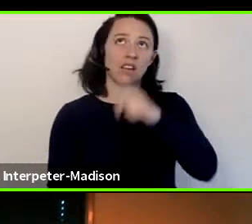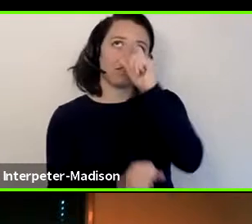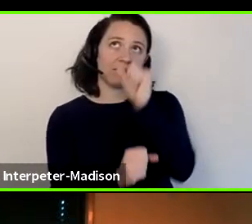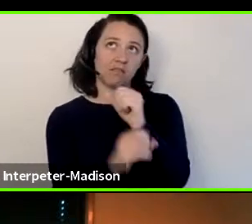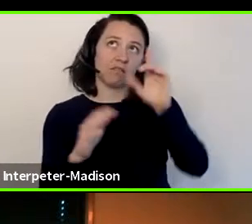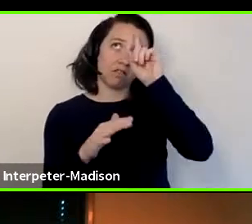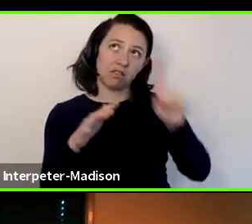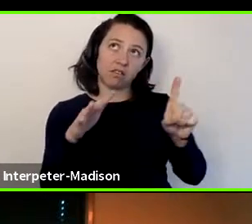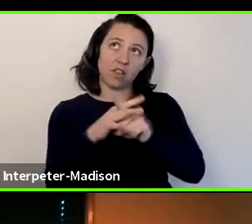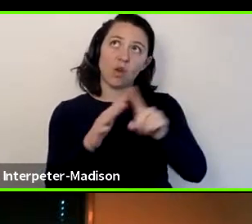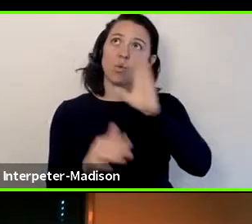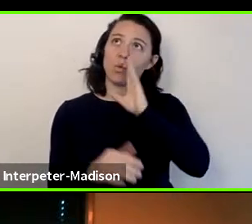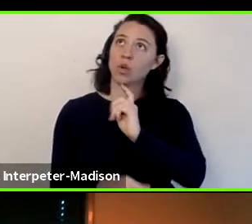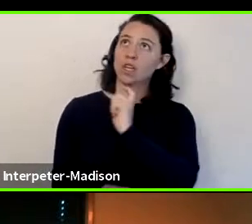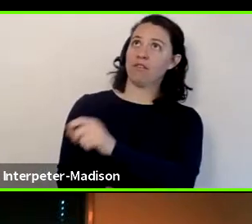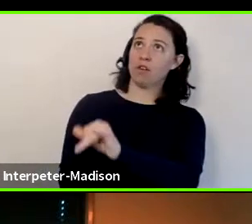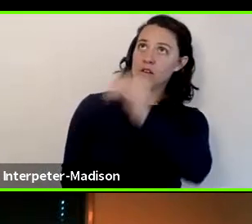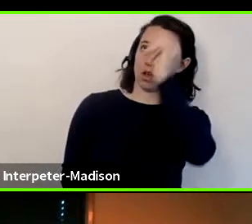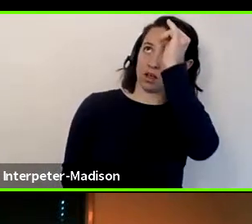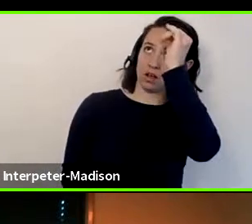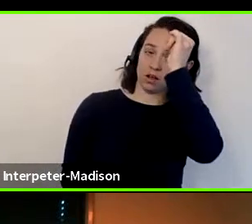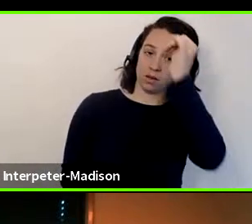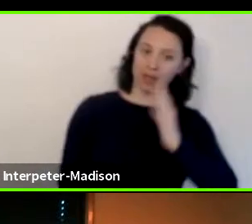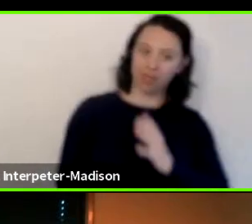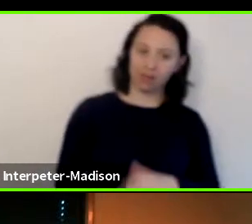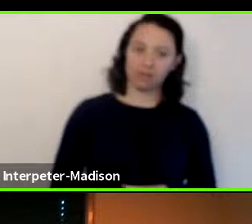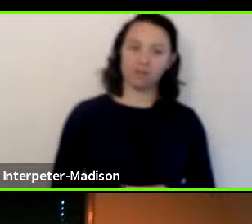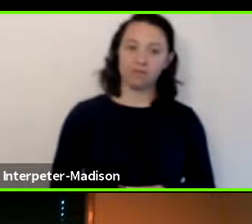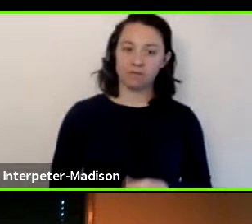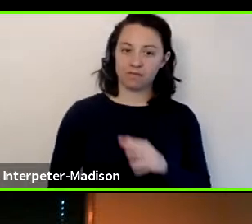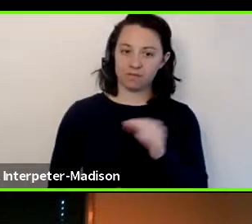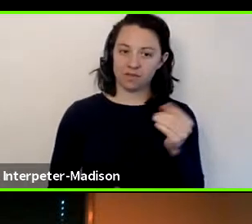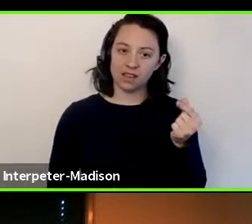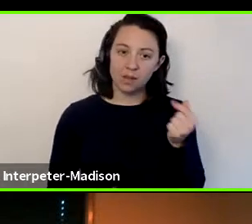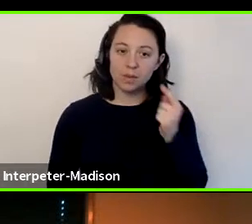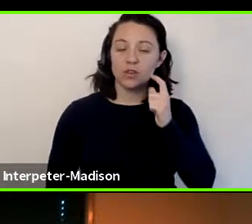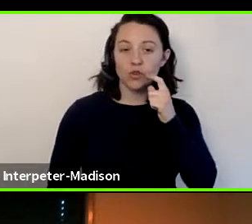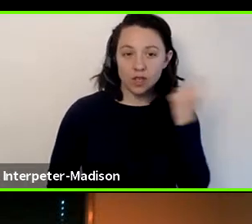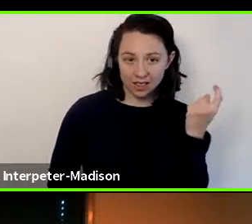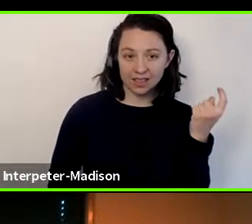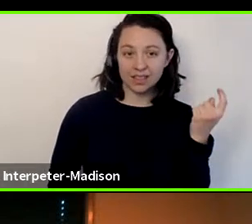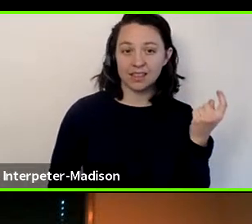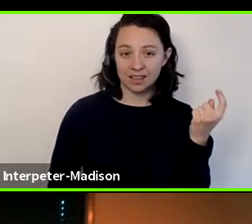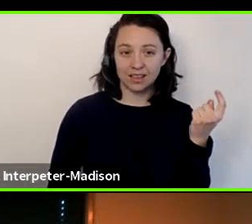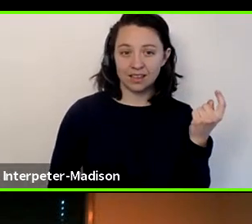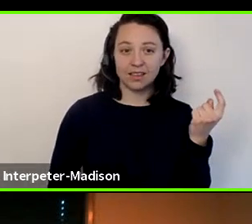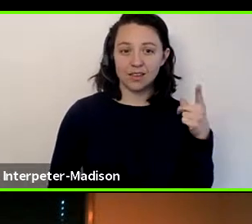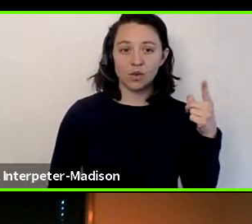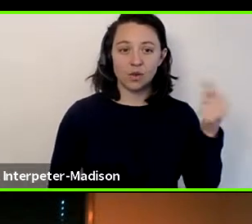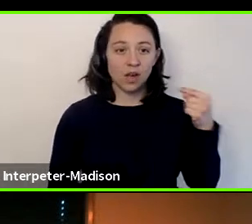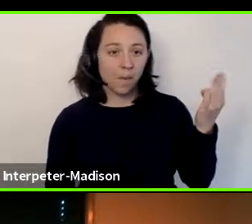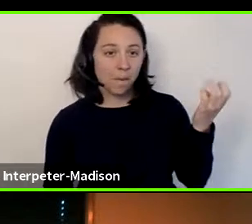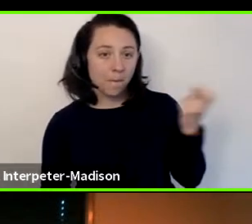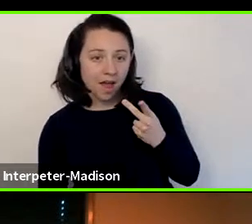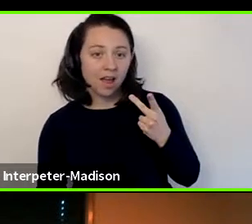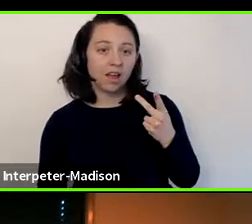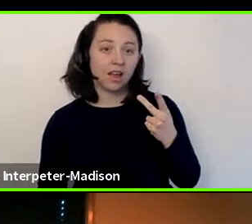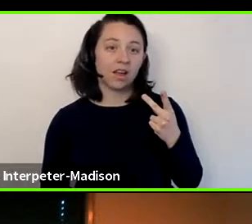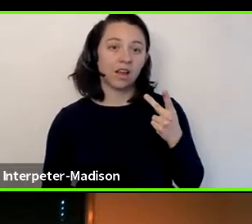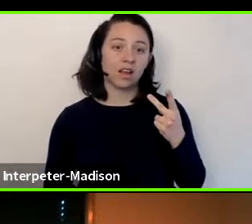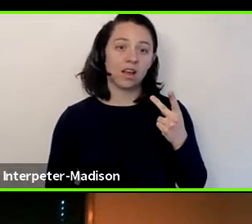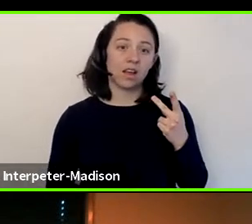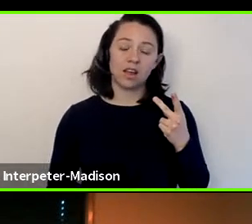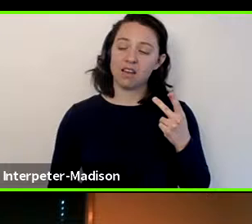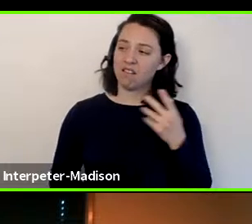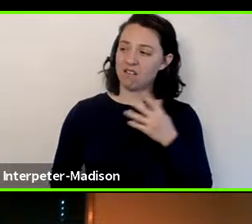And there's a little bit of jealousy. I think you come back to staff and you know talk to the folks at work, and they say, well, how did you get ahead